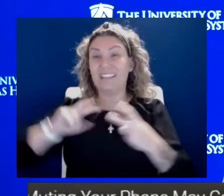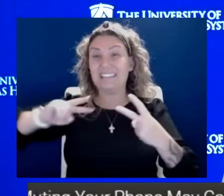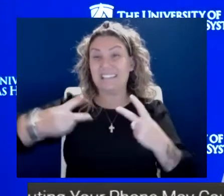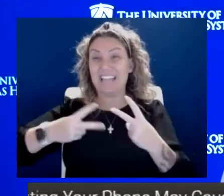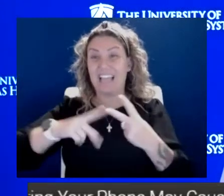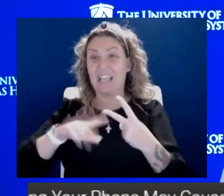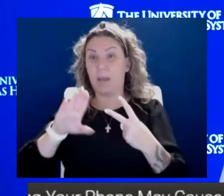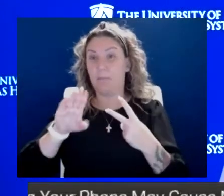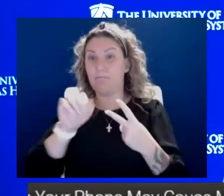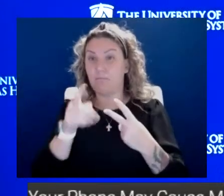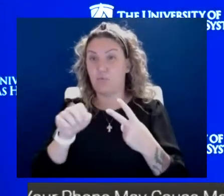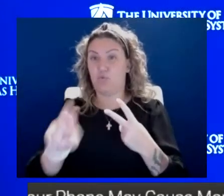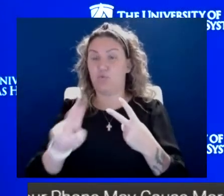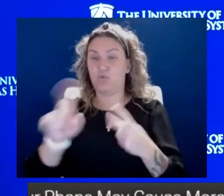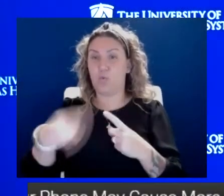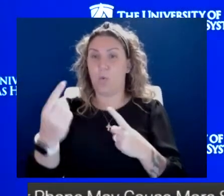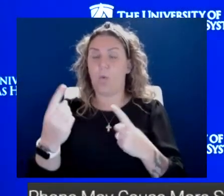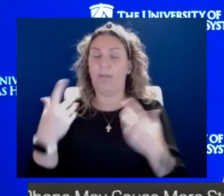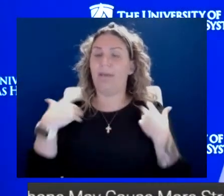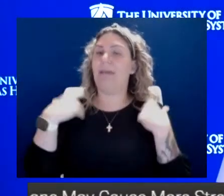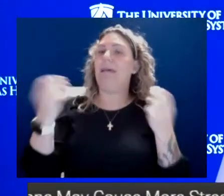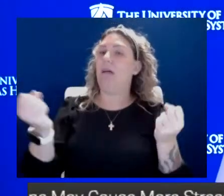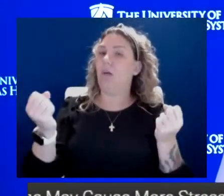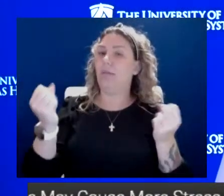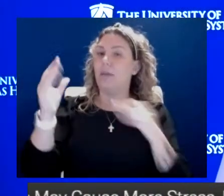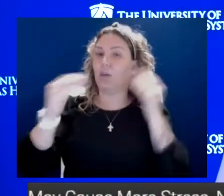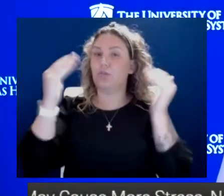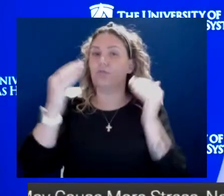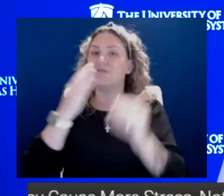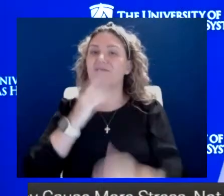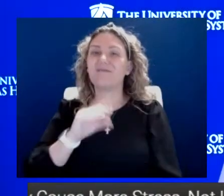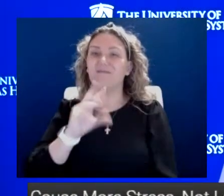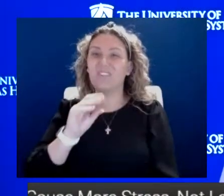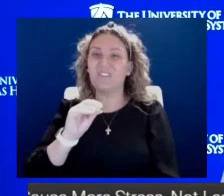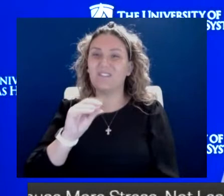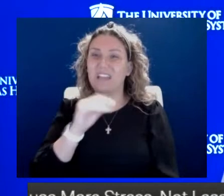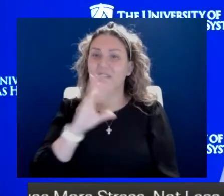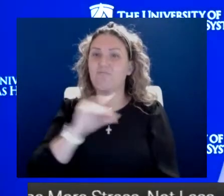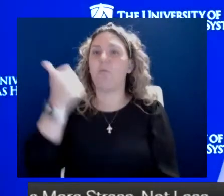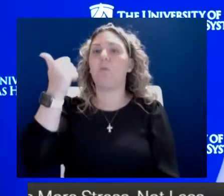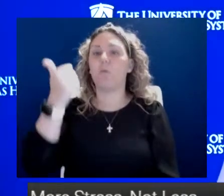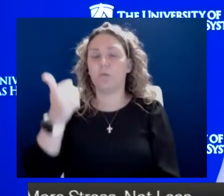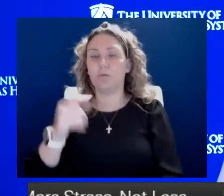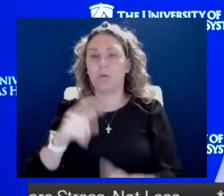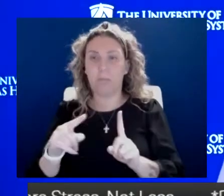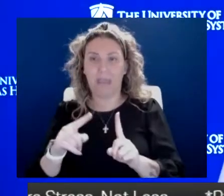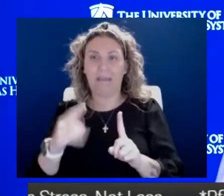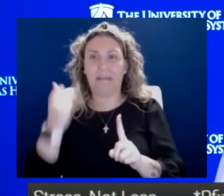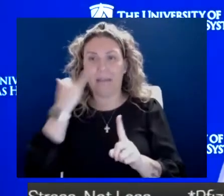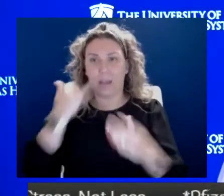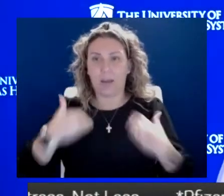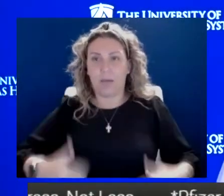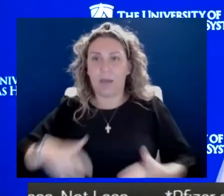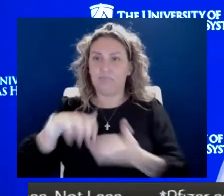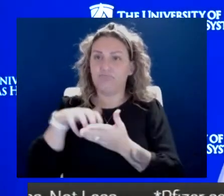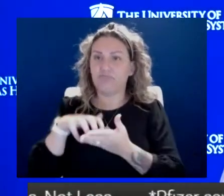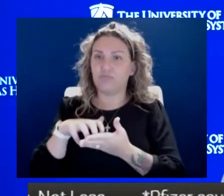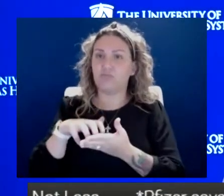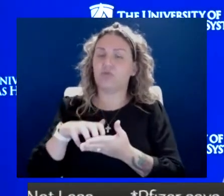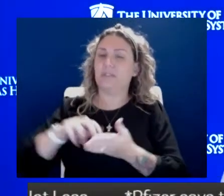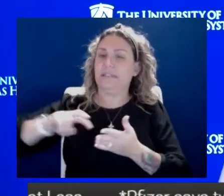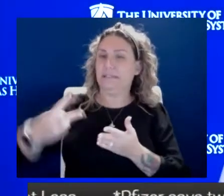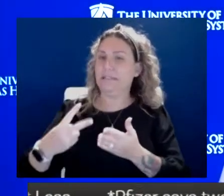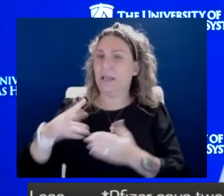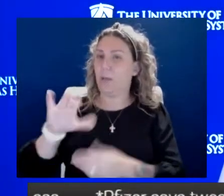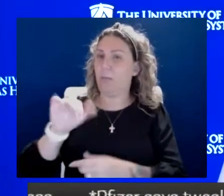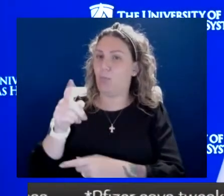for those healthy adults 50 and over. Obviously, if you are immune compromised, you should have gotten a second booster as well.